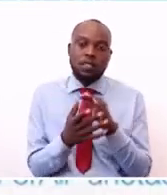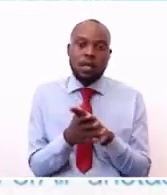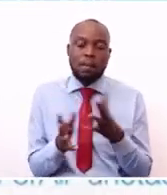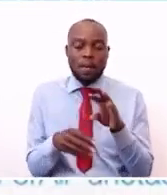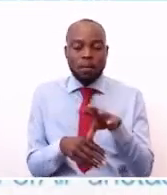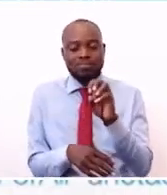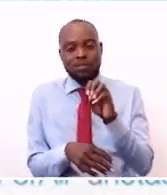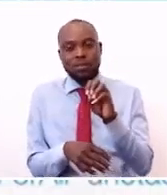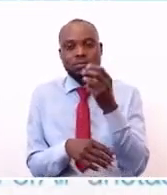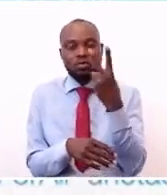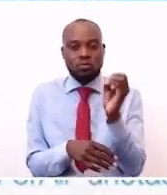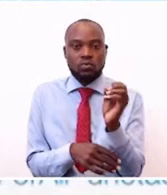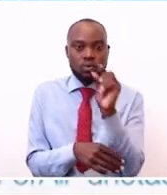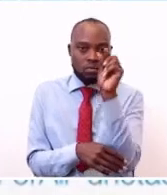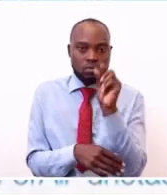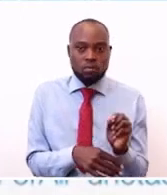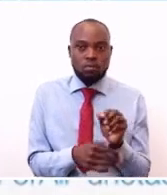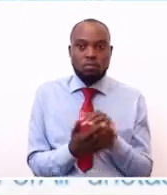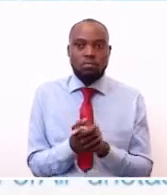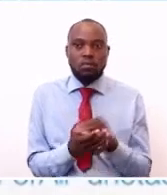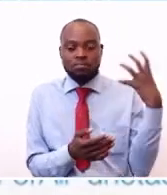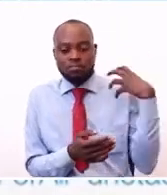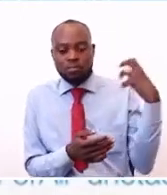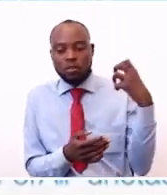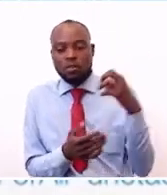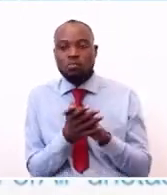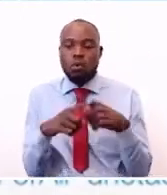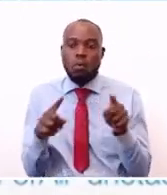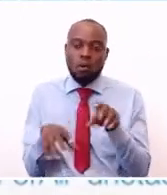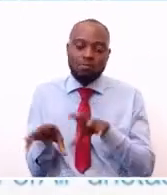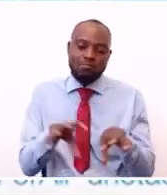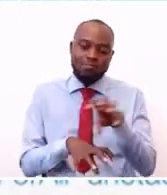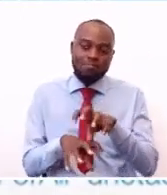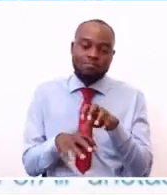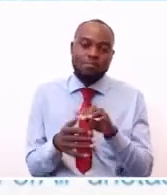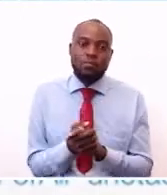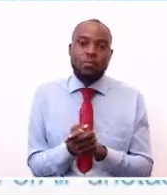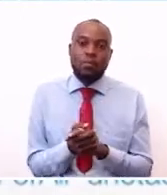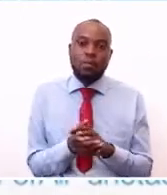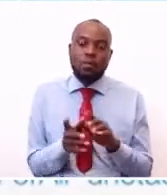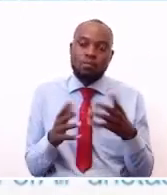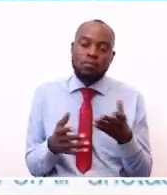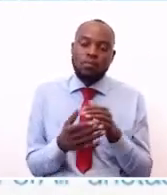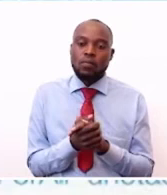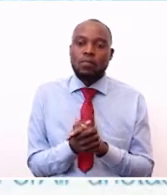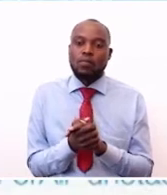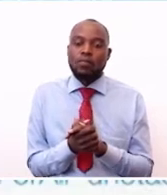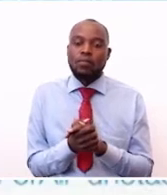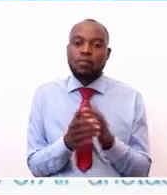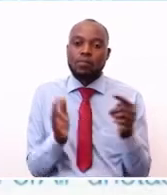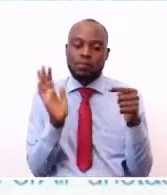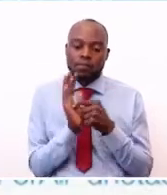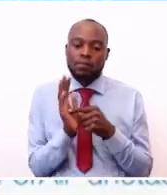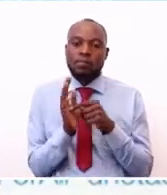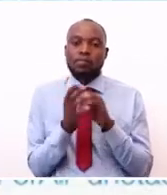least 20% of their government revenue on servicing external debt, just external debt, such as